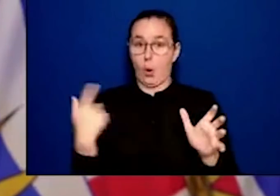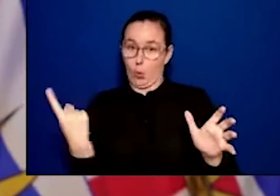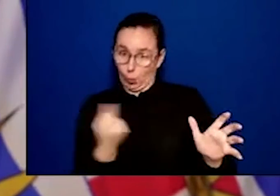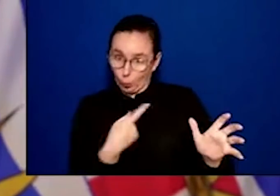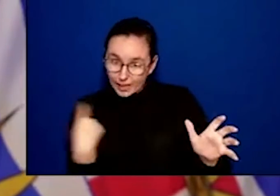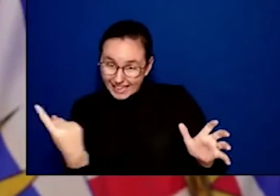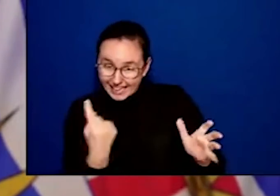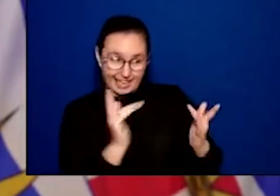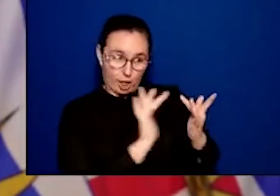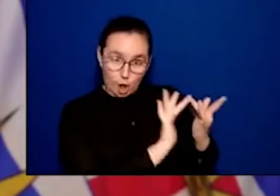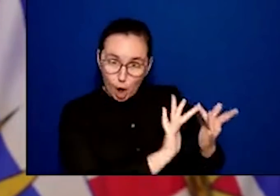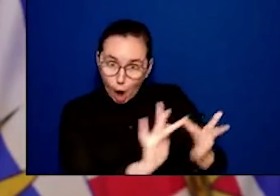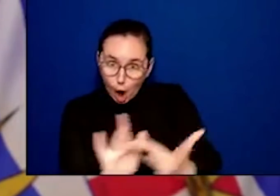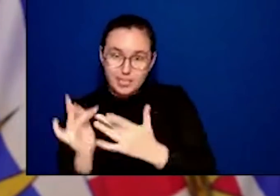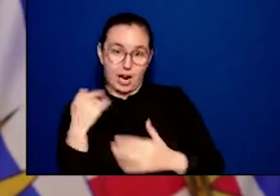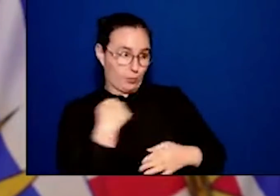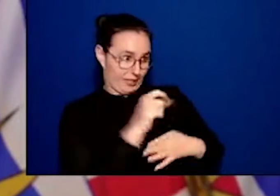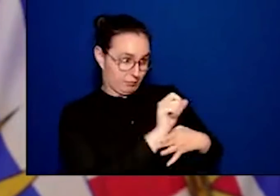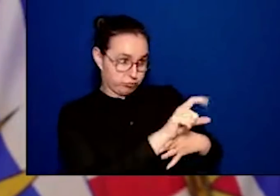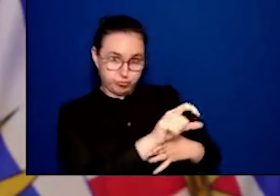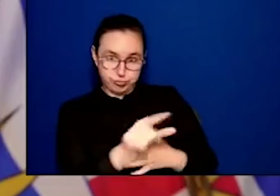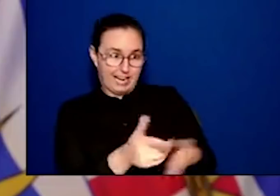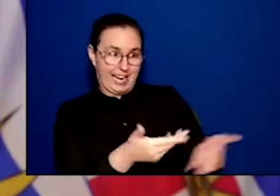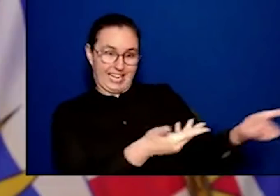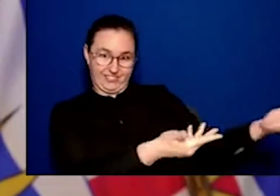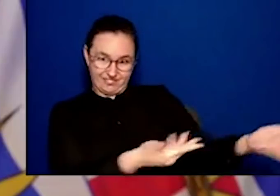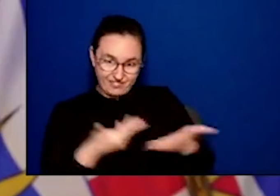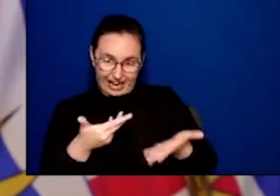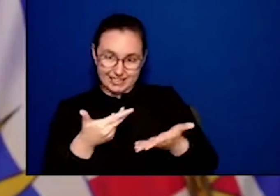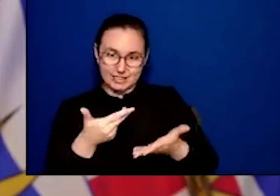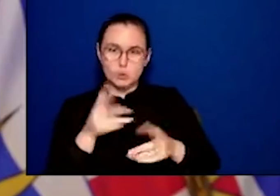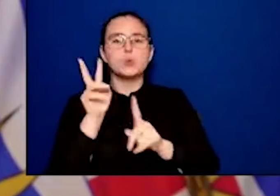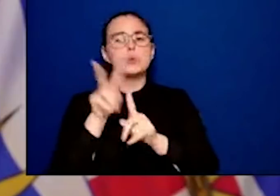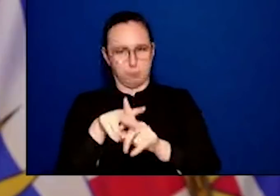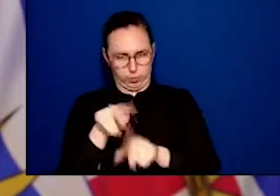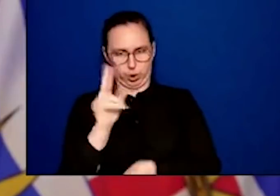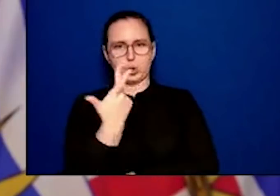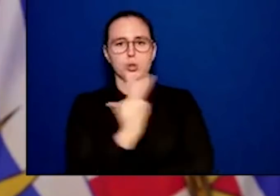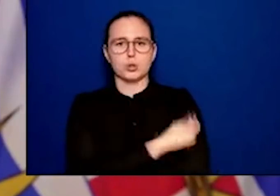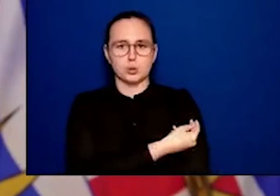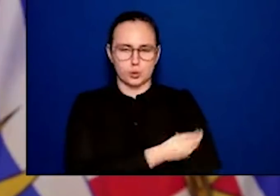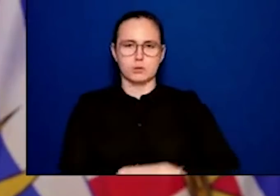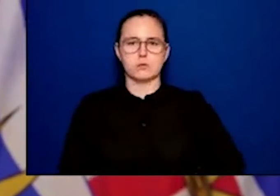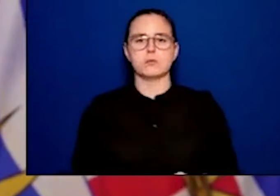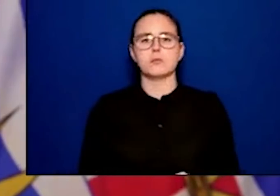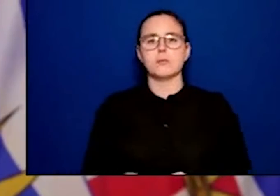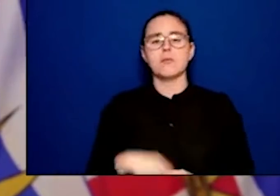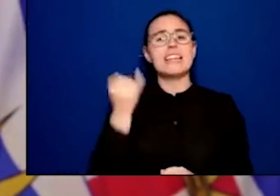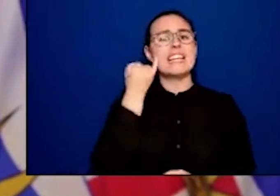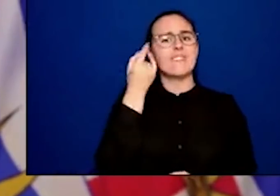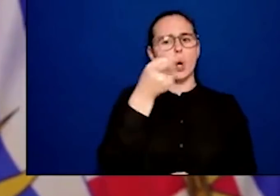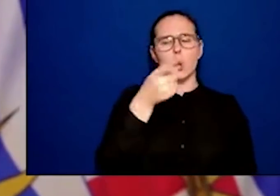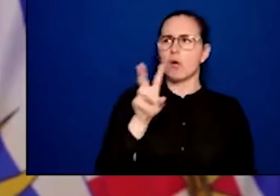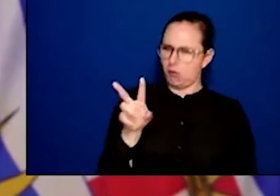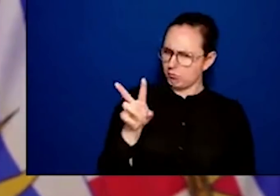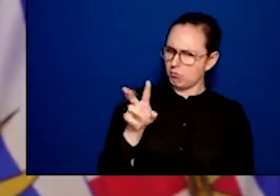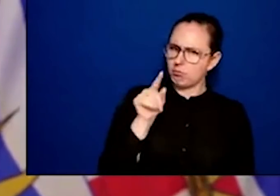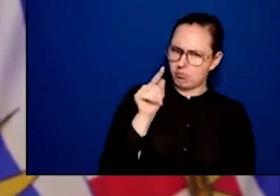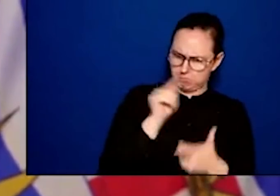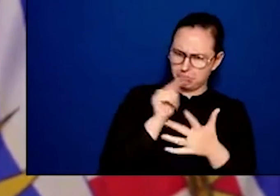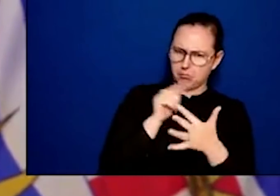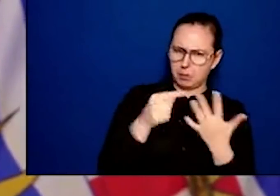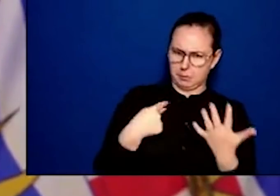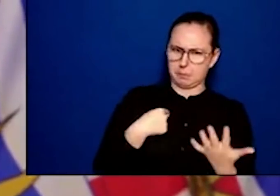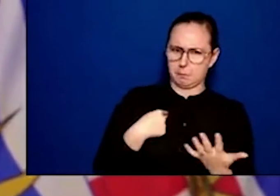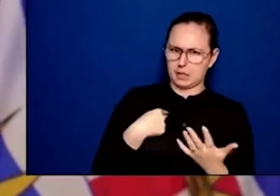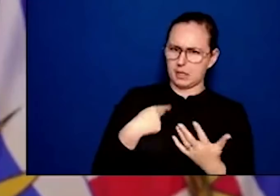how and when to book your third dose. And if you believe you meet one of these criteria, and the details will be on the website,